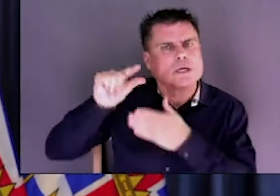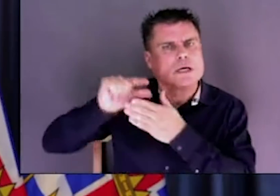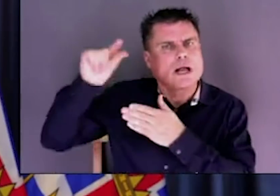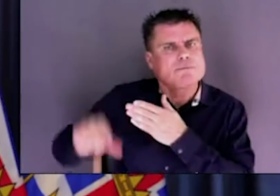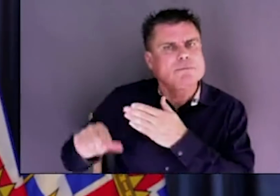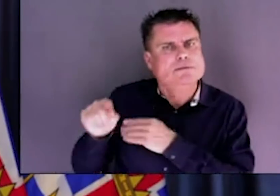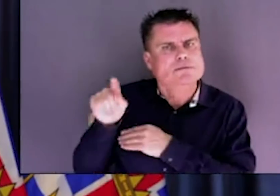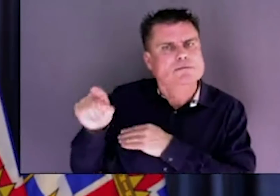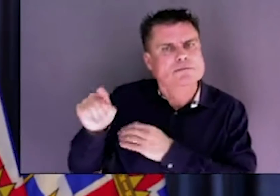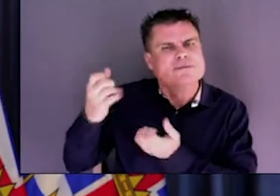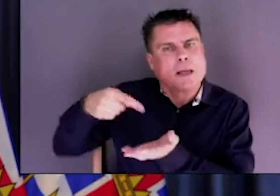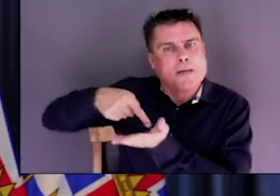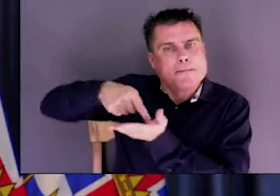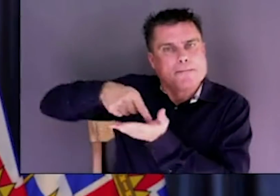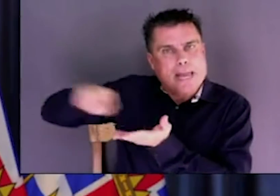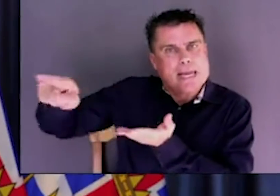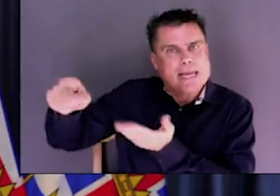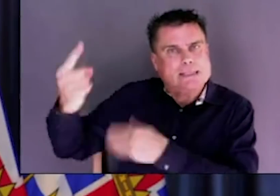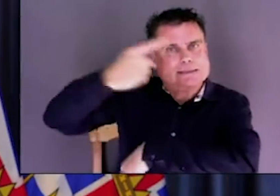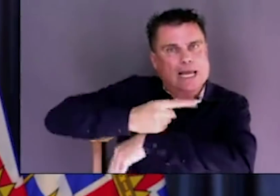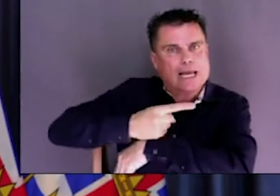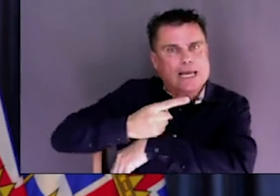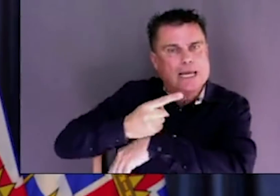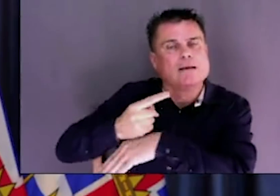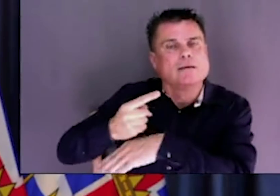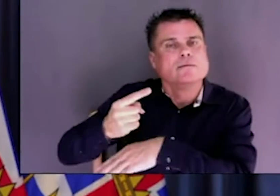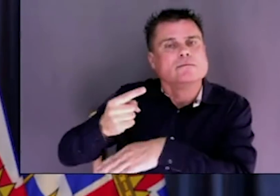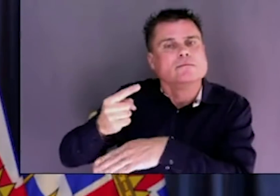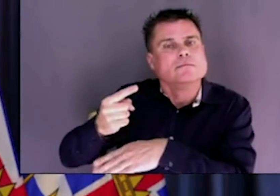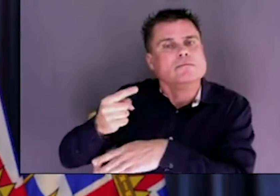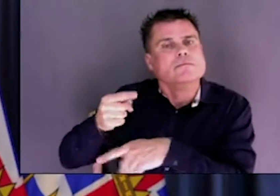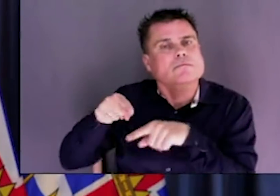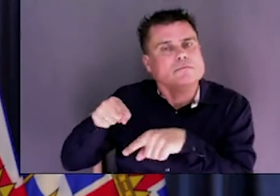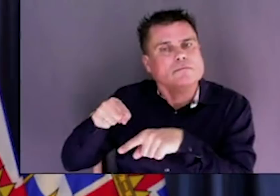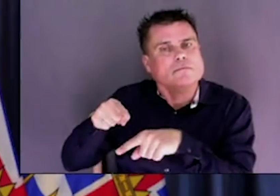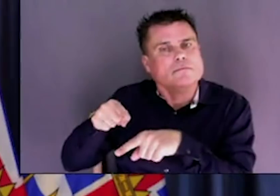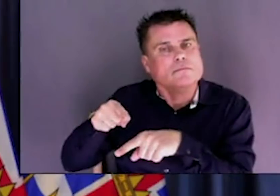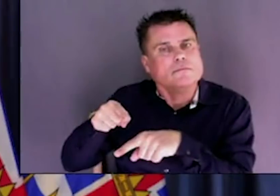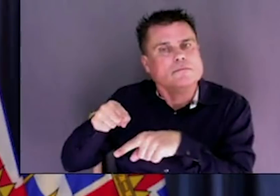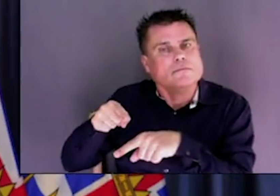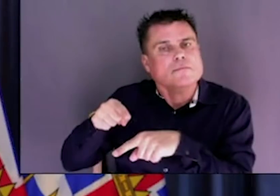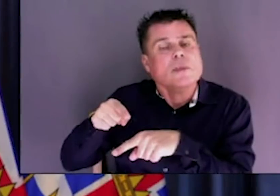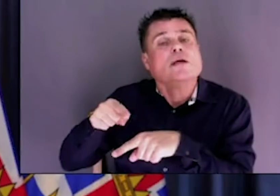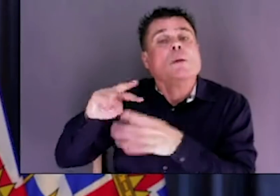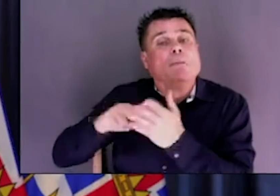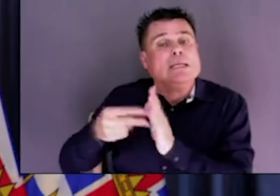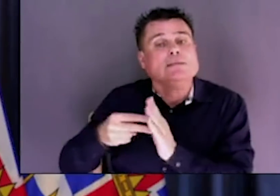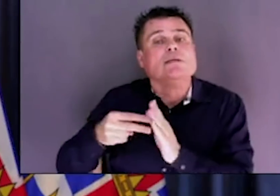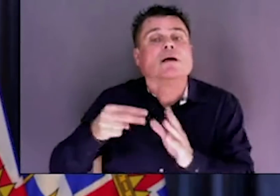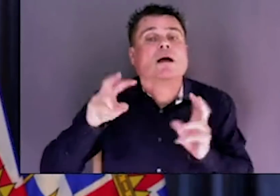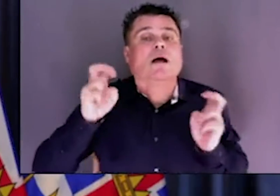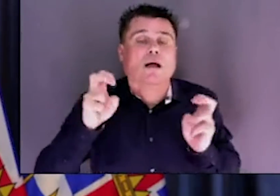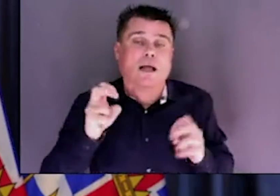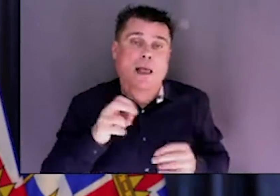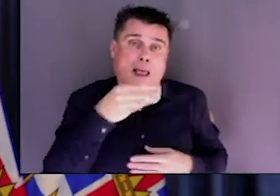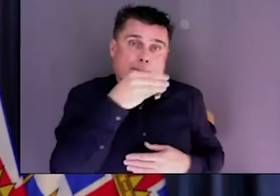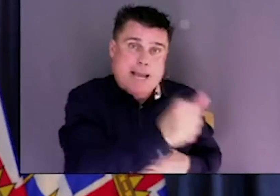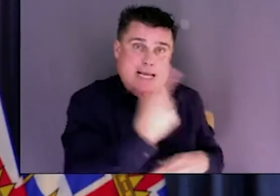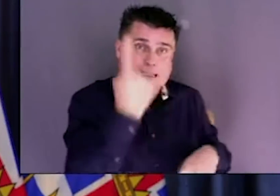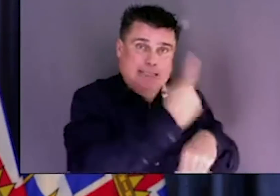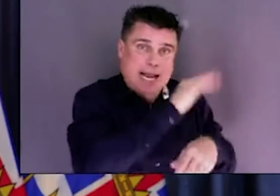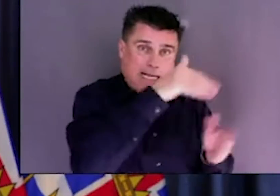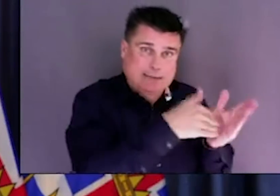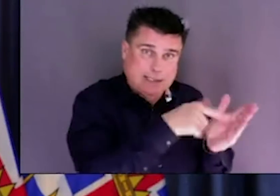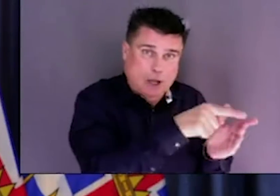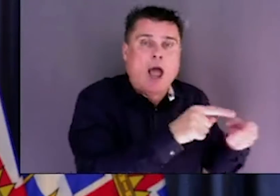the daycares? And what do you say to daycares and families who are stuck in this situation? Well, I appreciate that proposal.